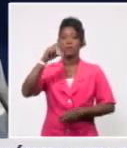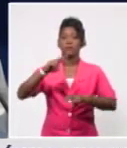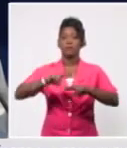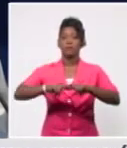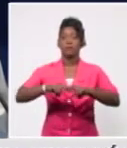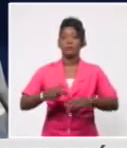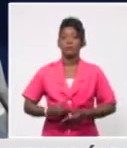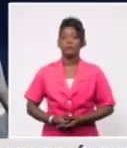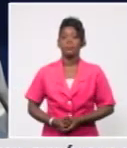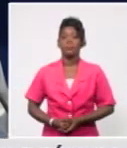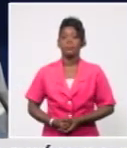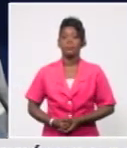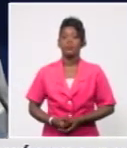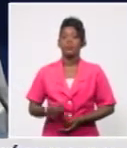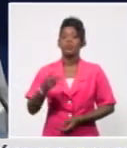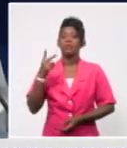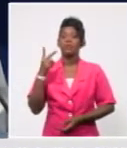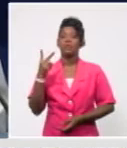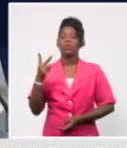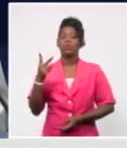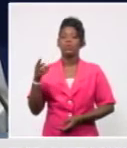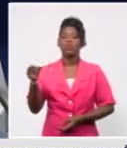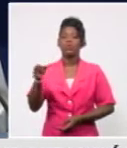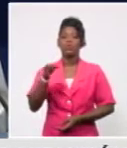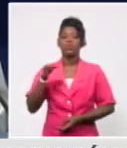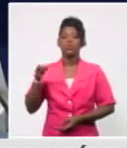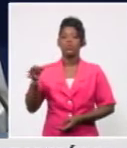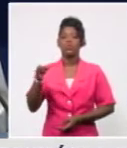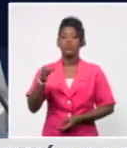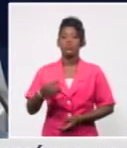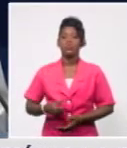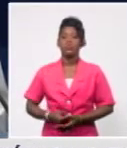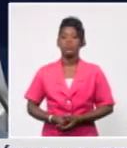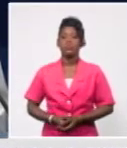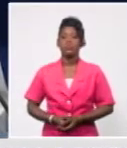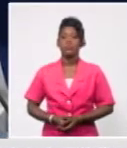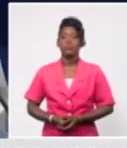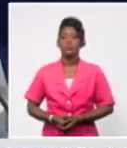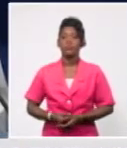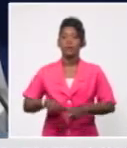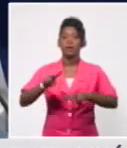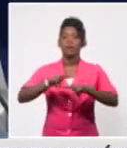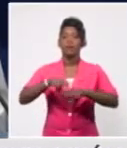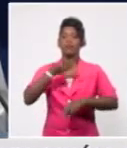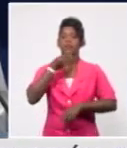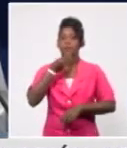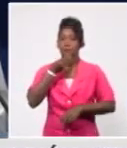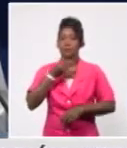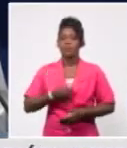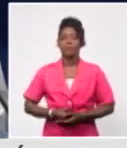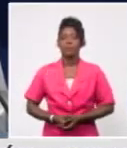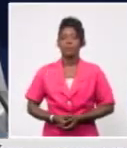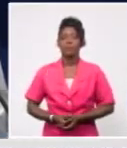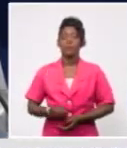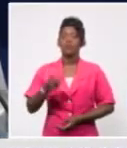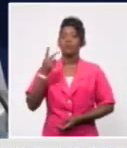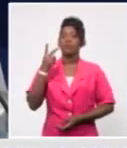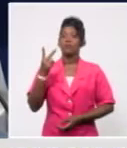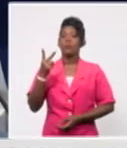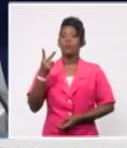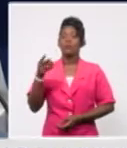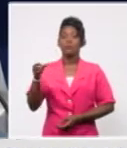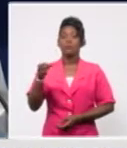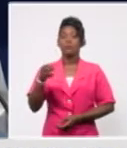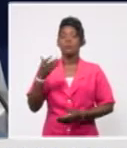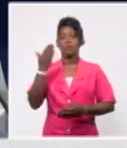in Mayabeque is from the municipality of Nueva Paz, and the case from Holguín is from